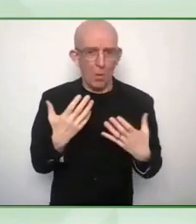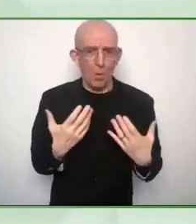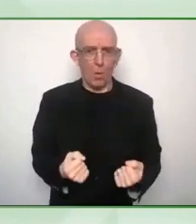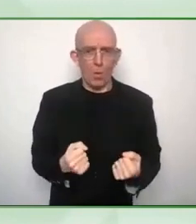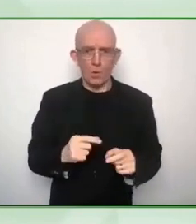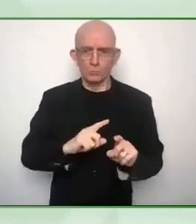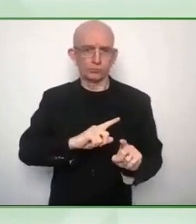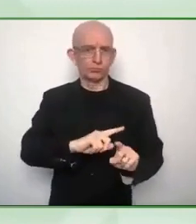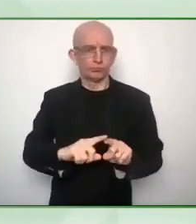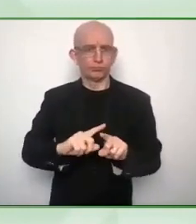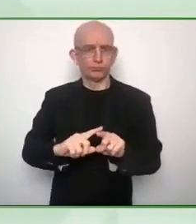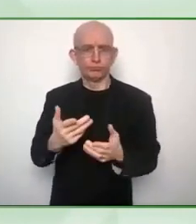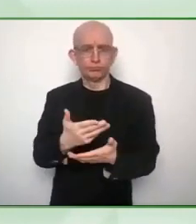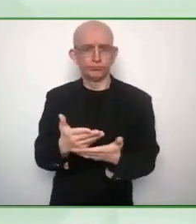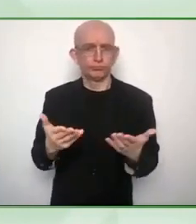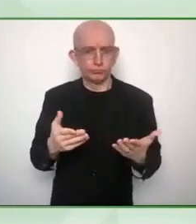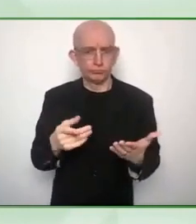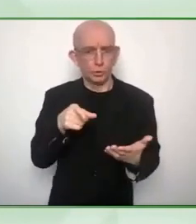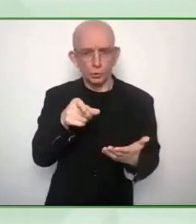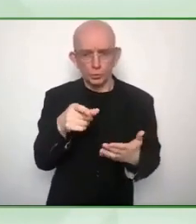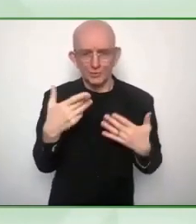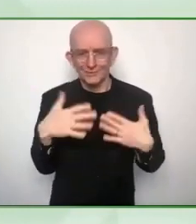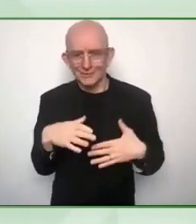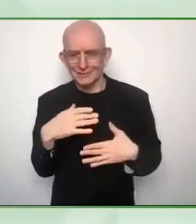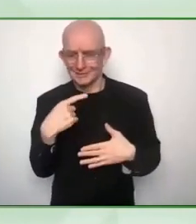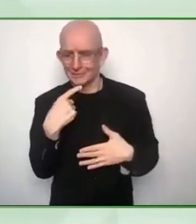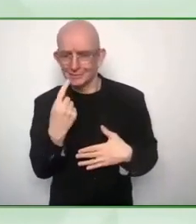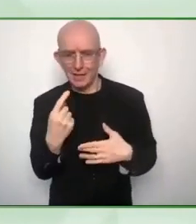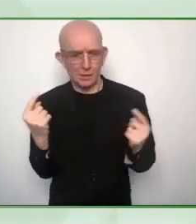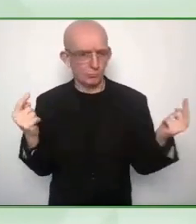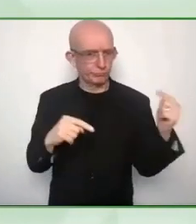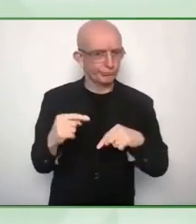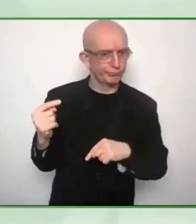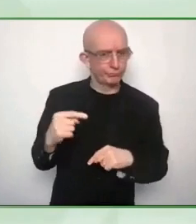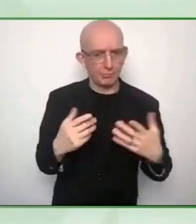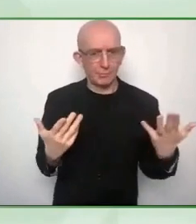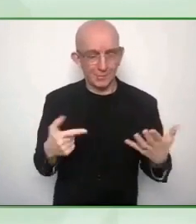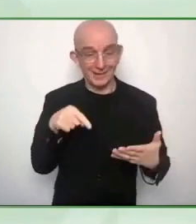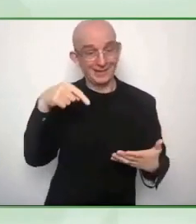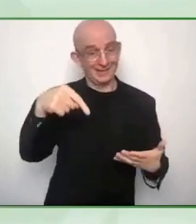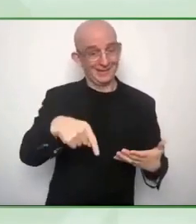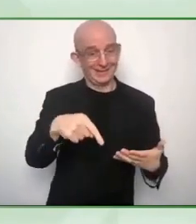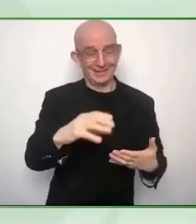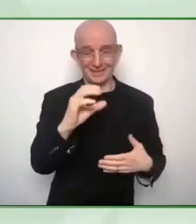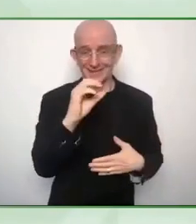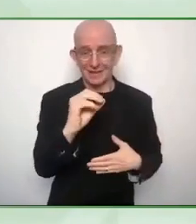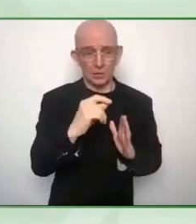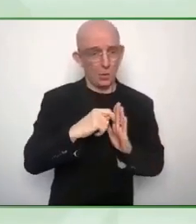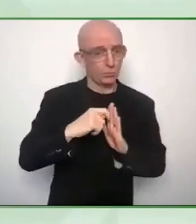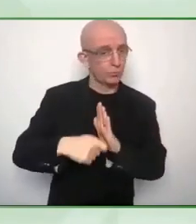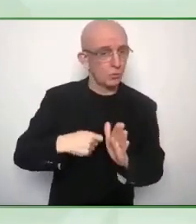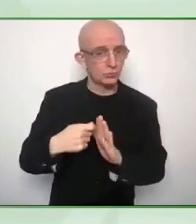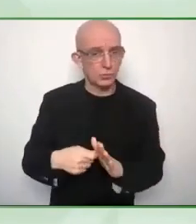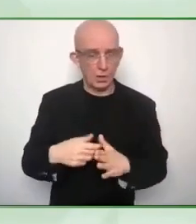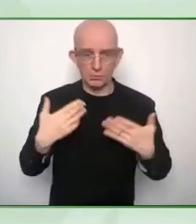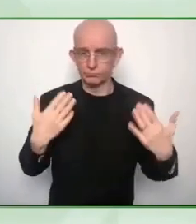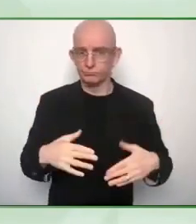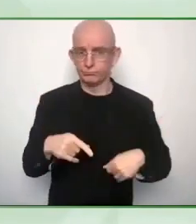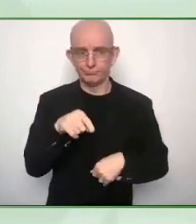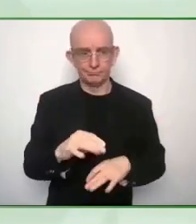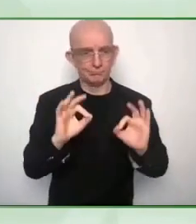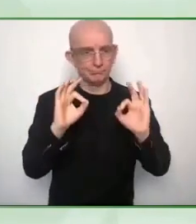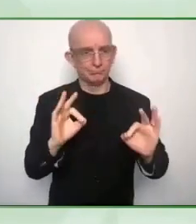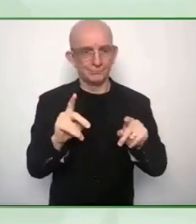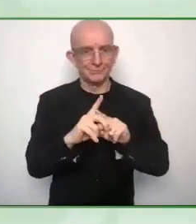what's coming next year. And definitely independent living, but also accessibility,